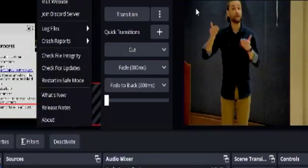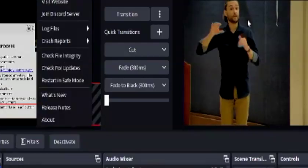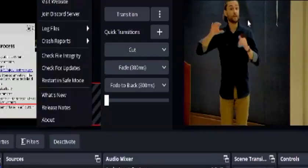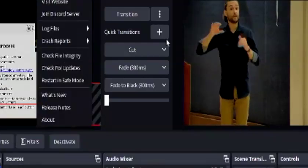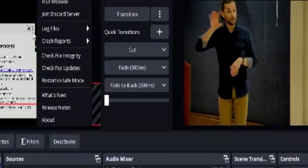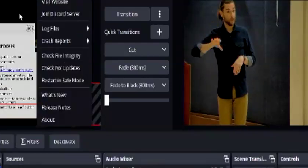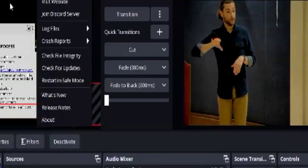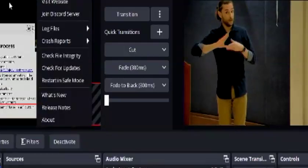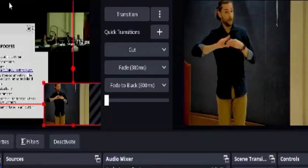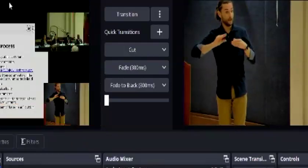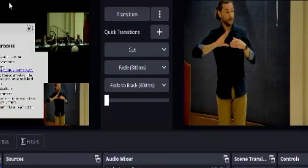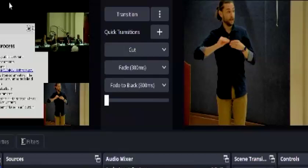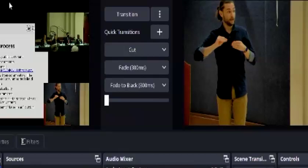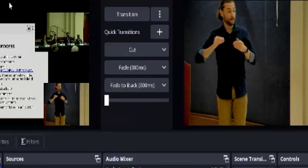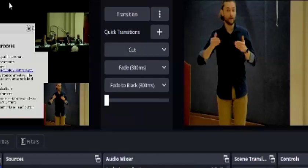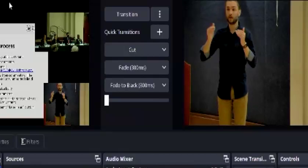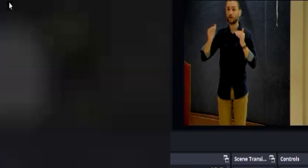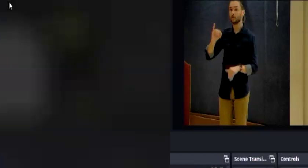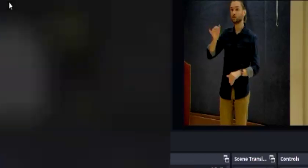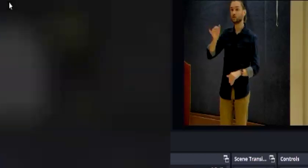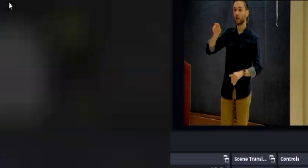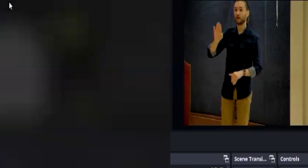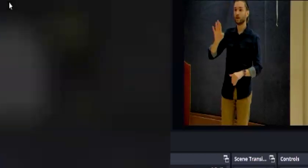Okay, Monica. John Brady.